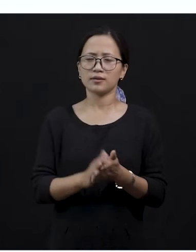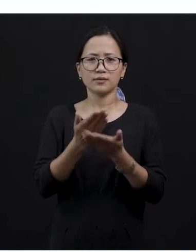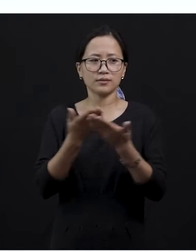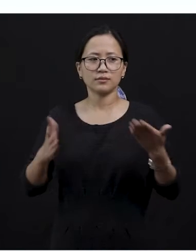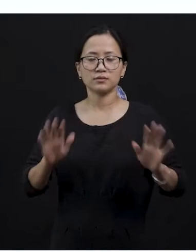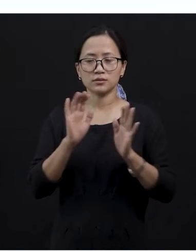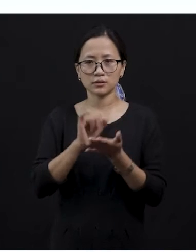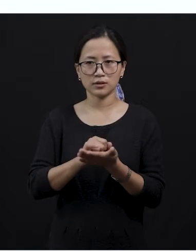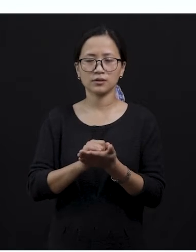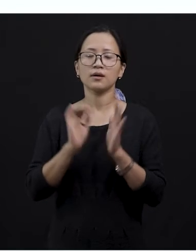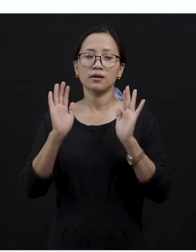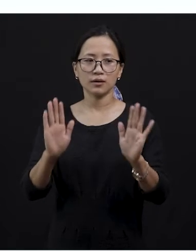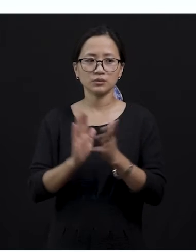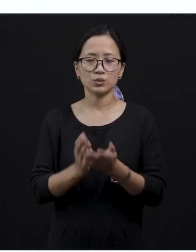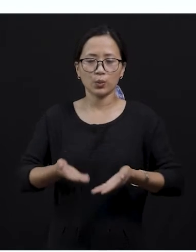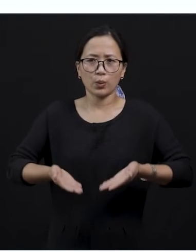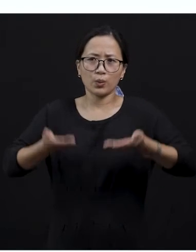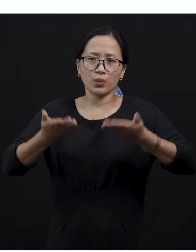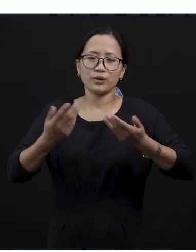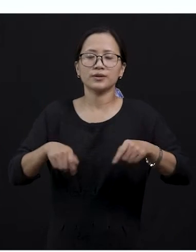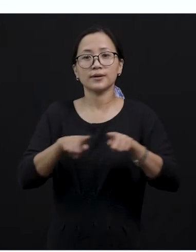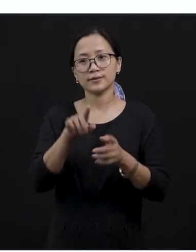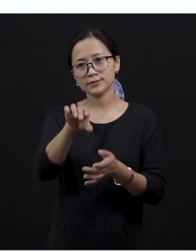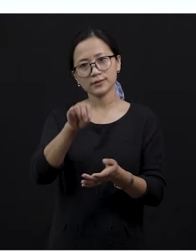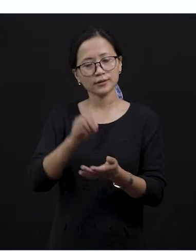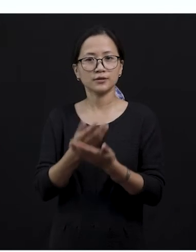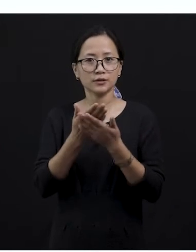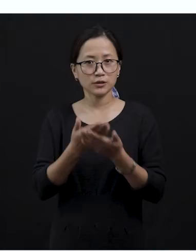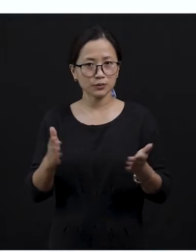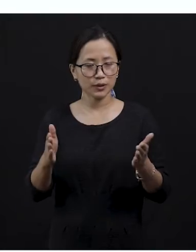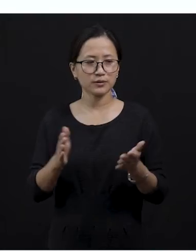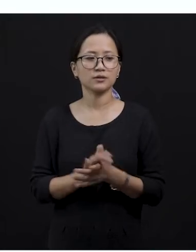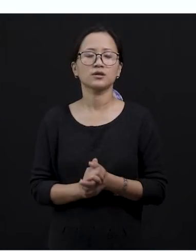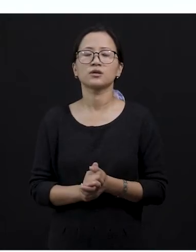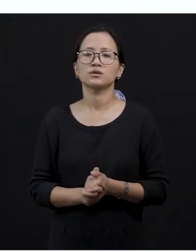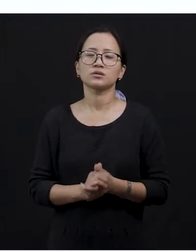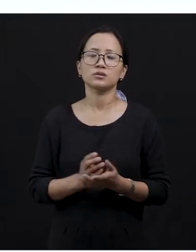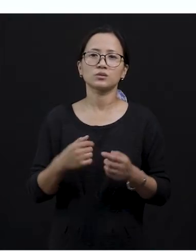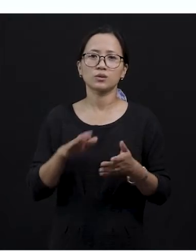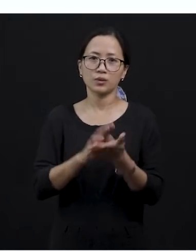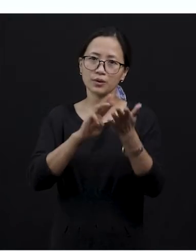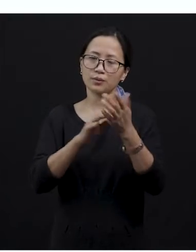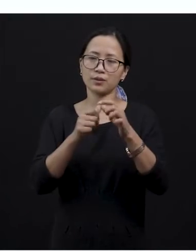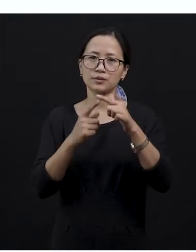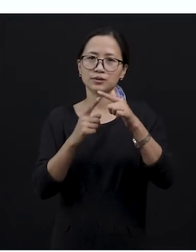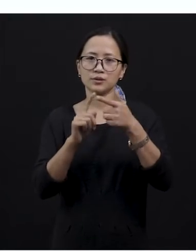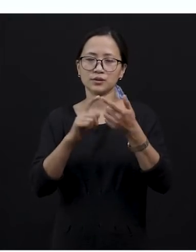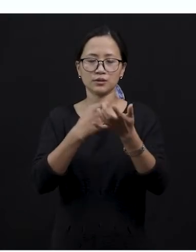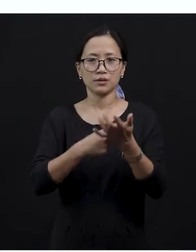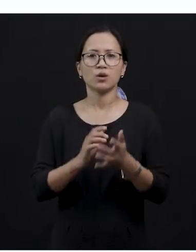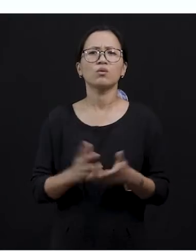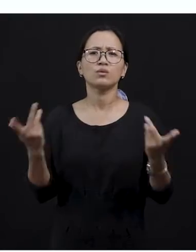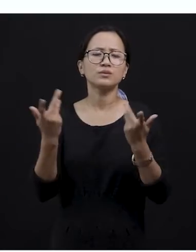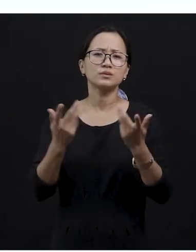has weight and occupies space is called a matter. So what is a matter?